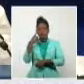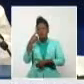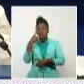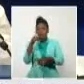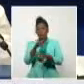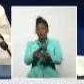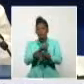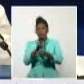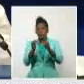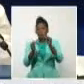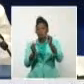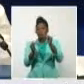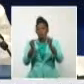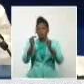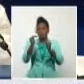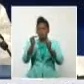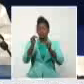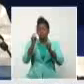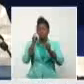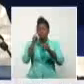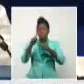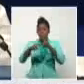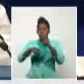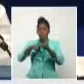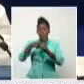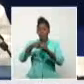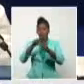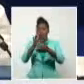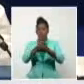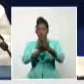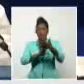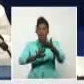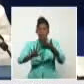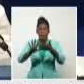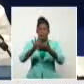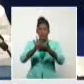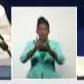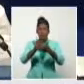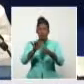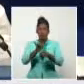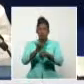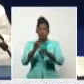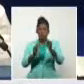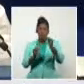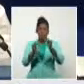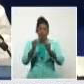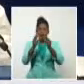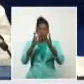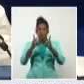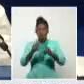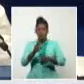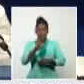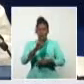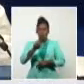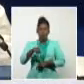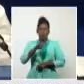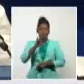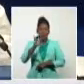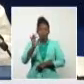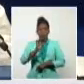and Mexico. One hears every day about the high number of deaths being reported in